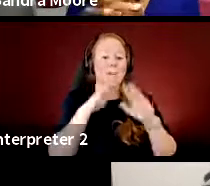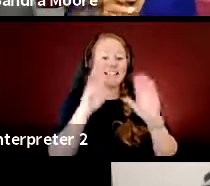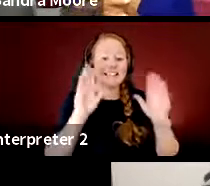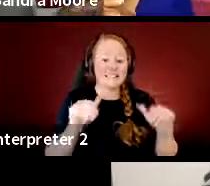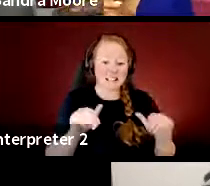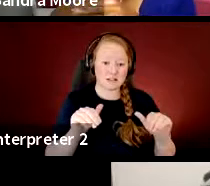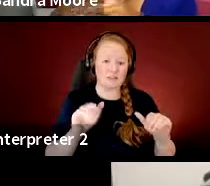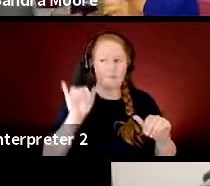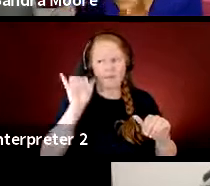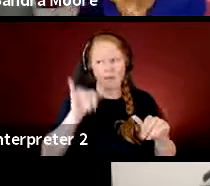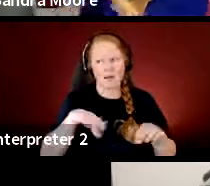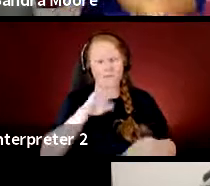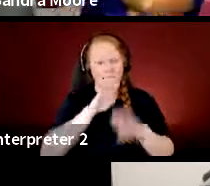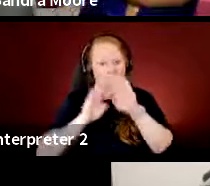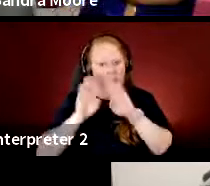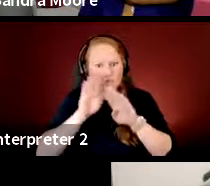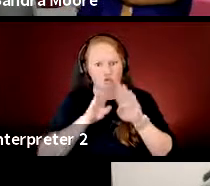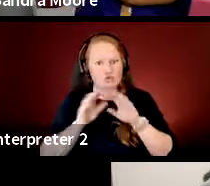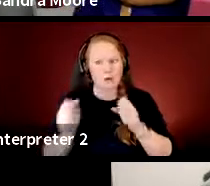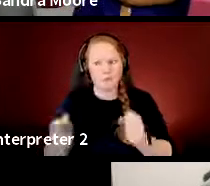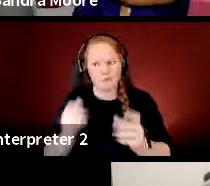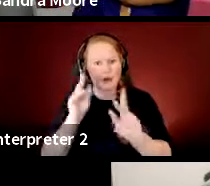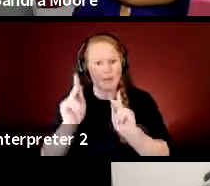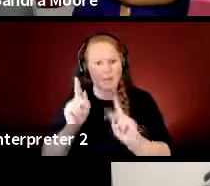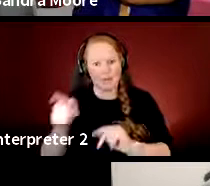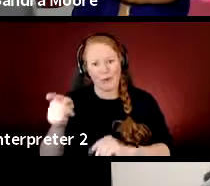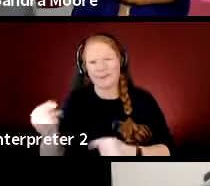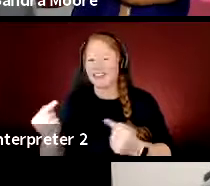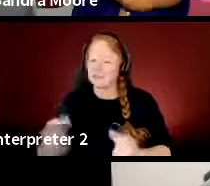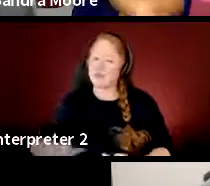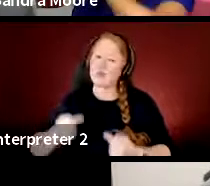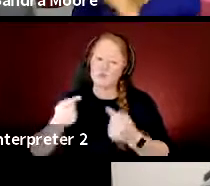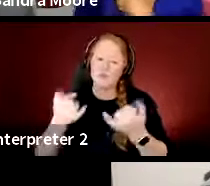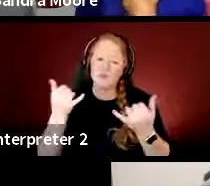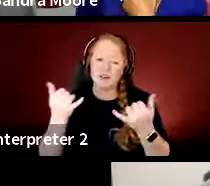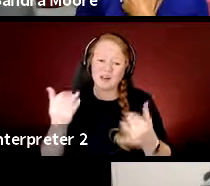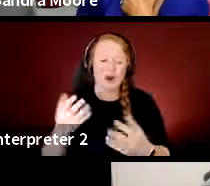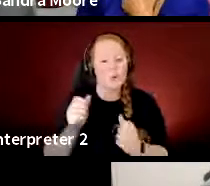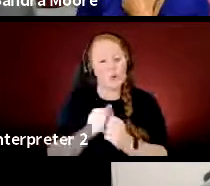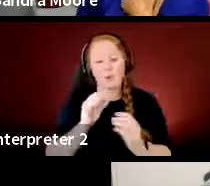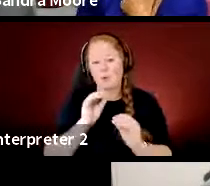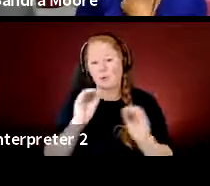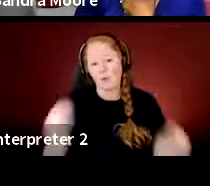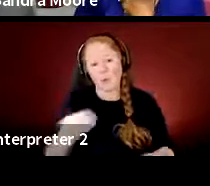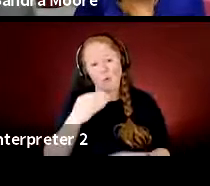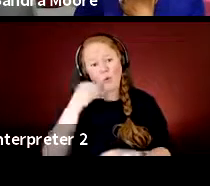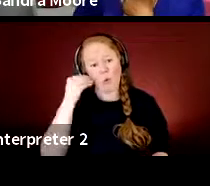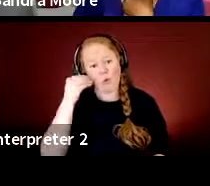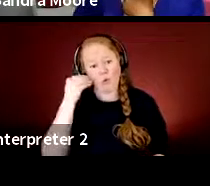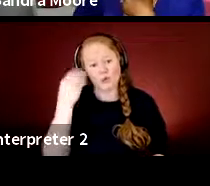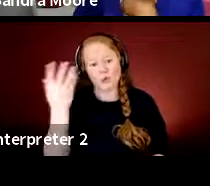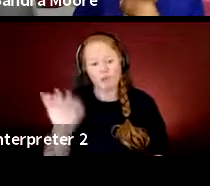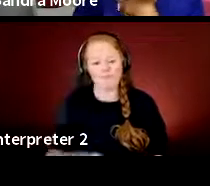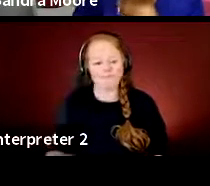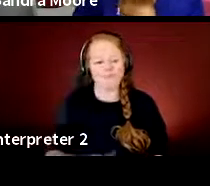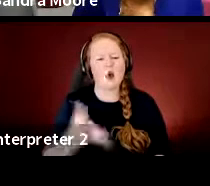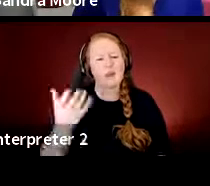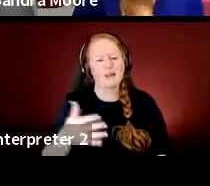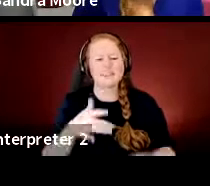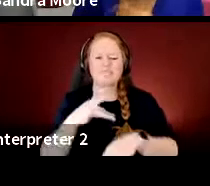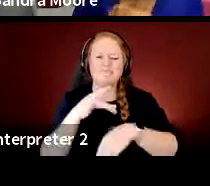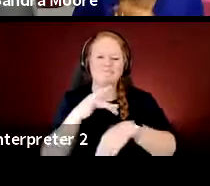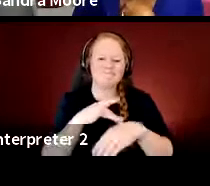lot of the individuals that currently struggle with homelessness. I wanted to touch on domestic